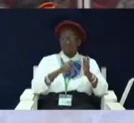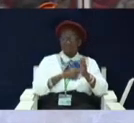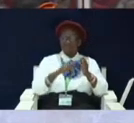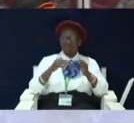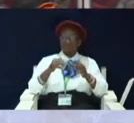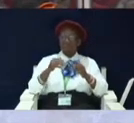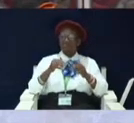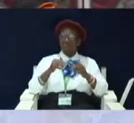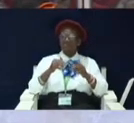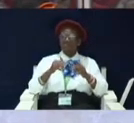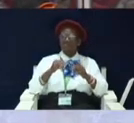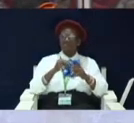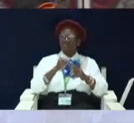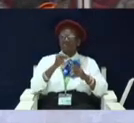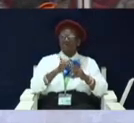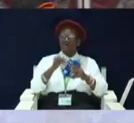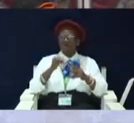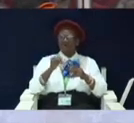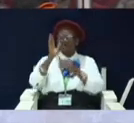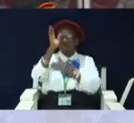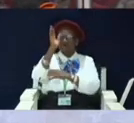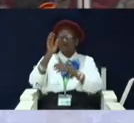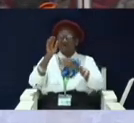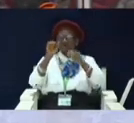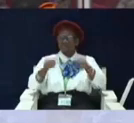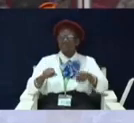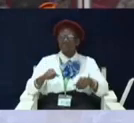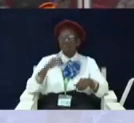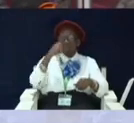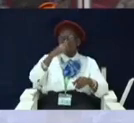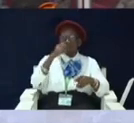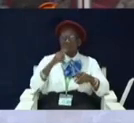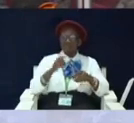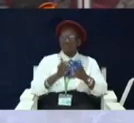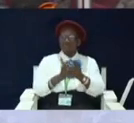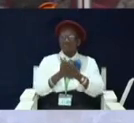Or God could speak through his prophet.